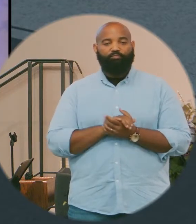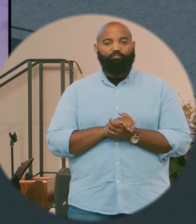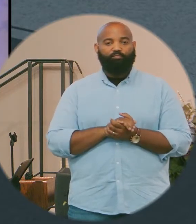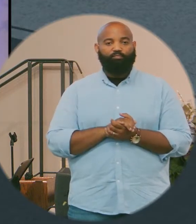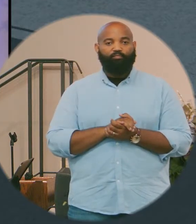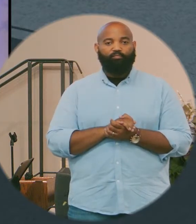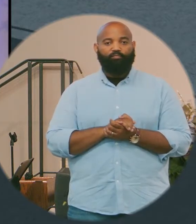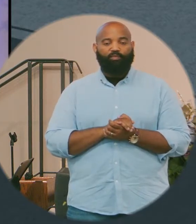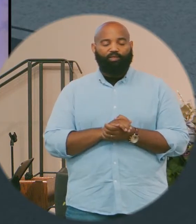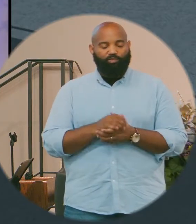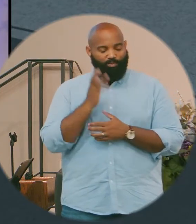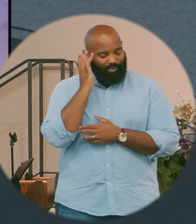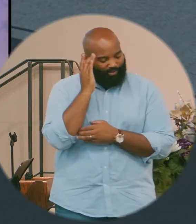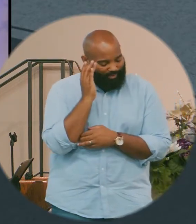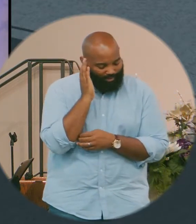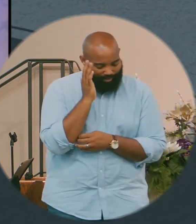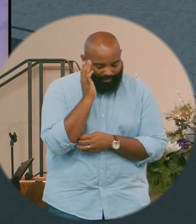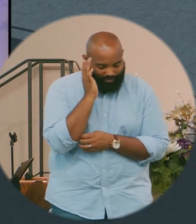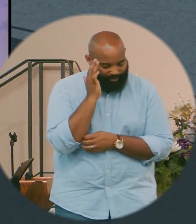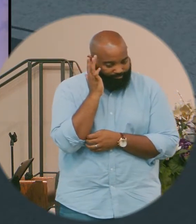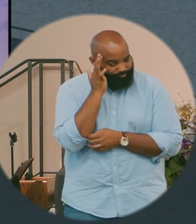And so get in your mind,